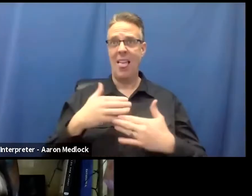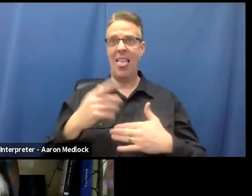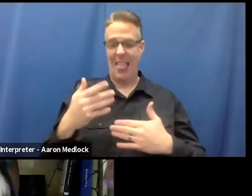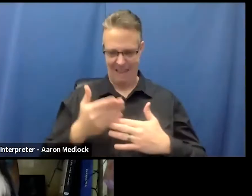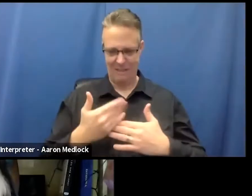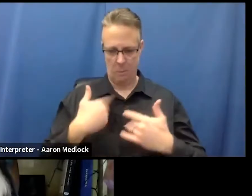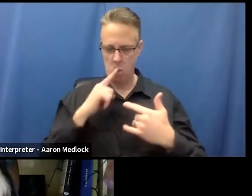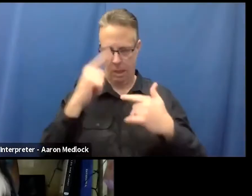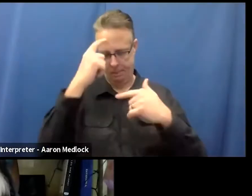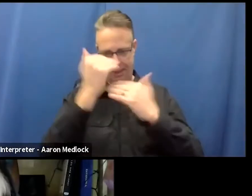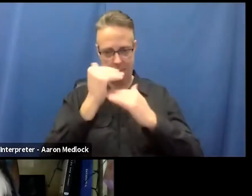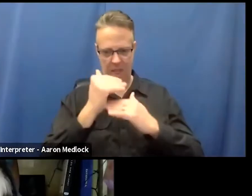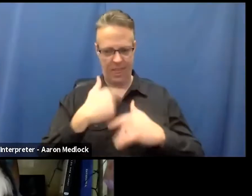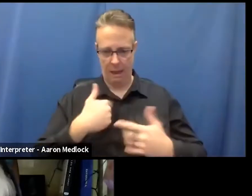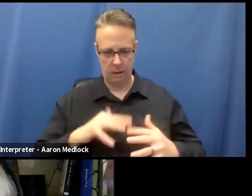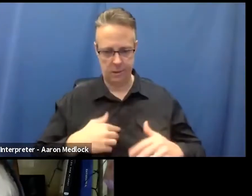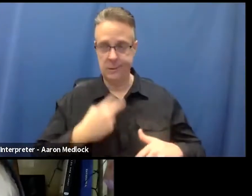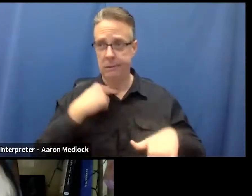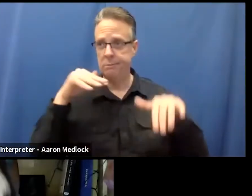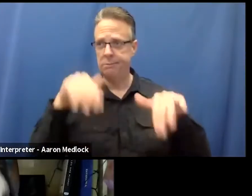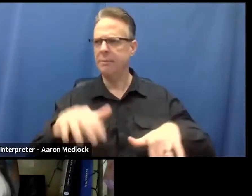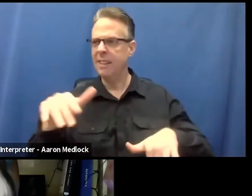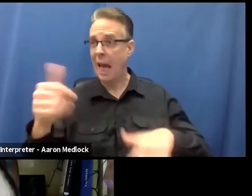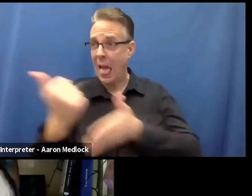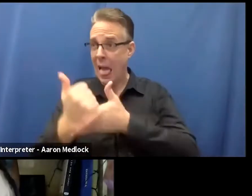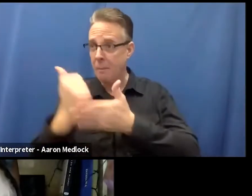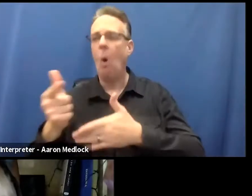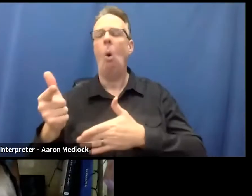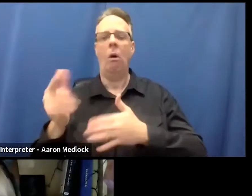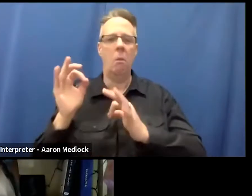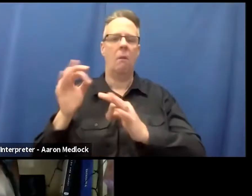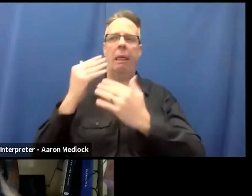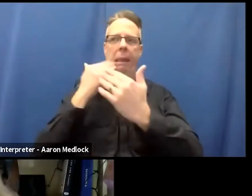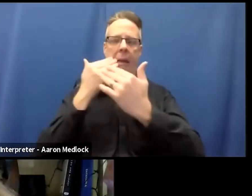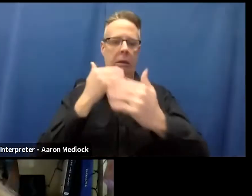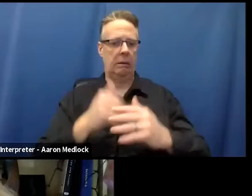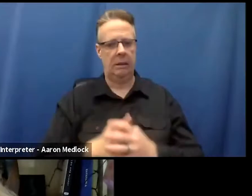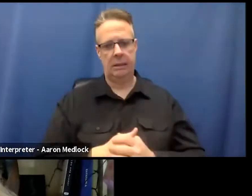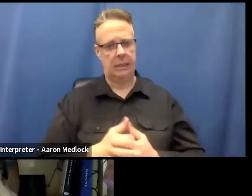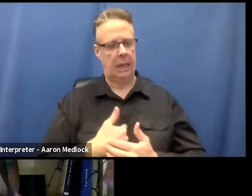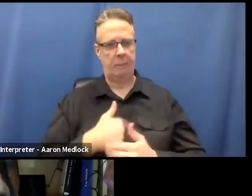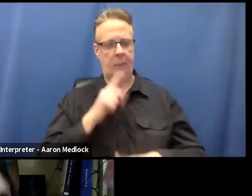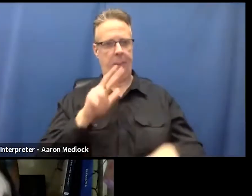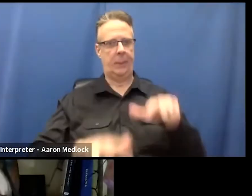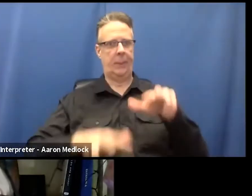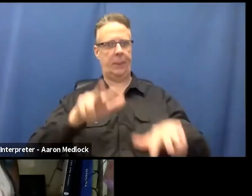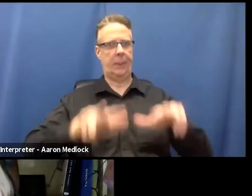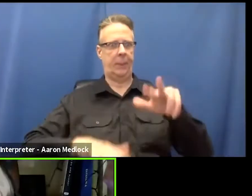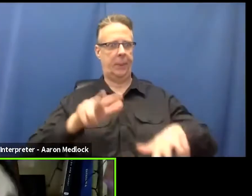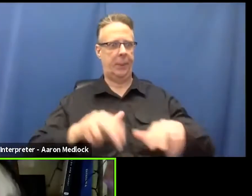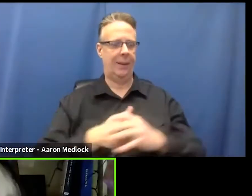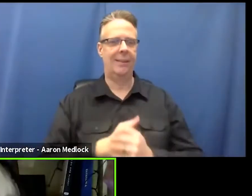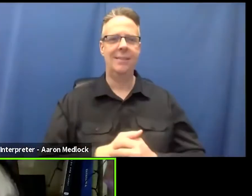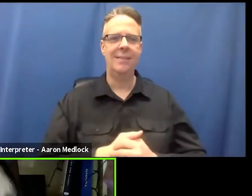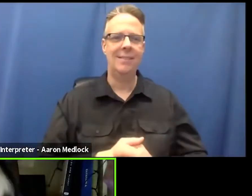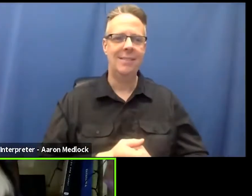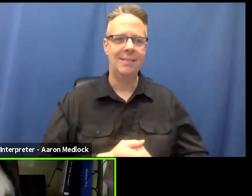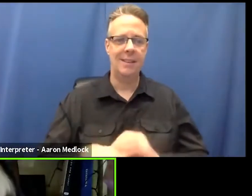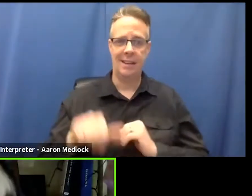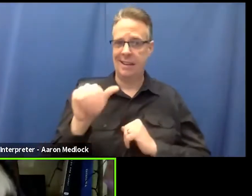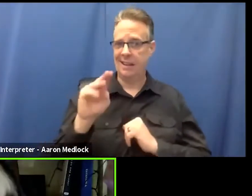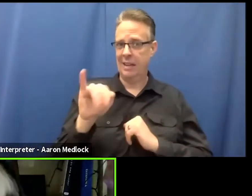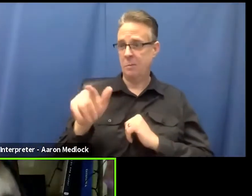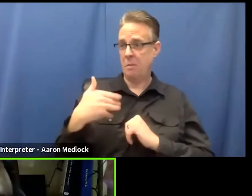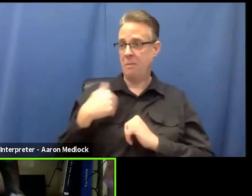what to do. So it's like, I'm very newbie on this. Well, if any of the other panelists have